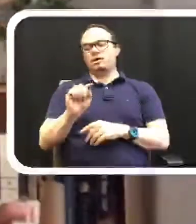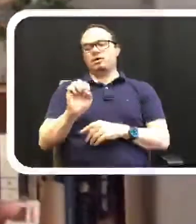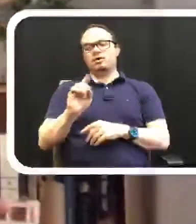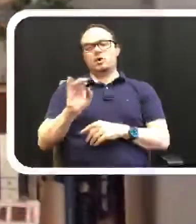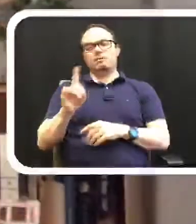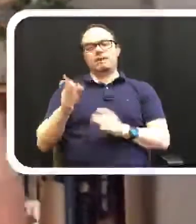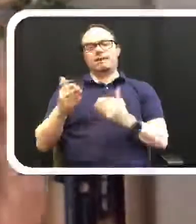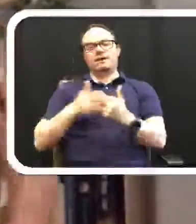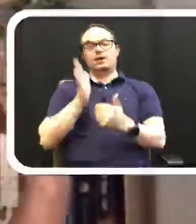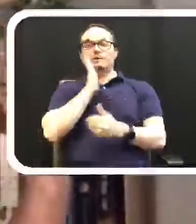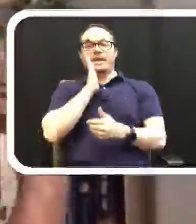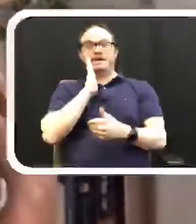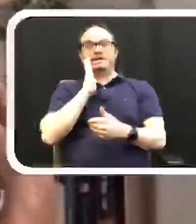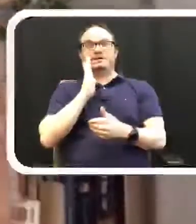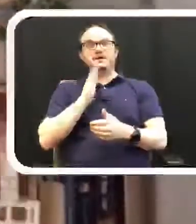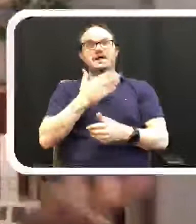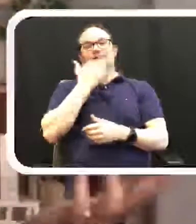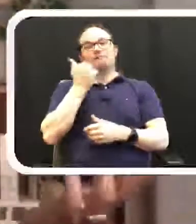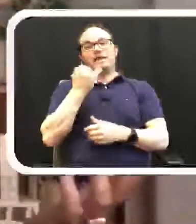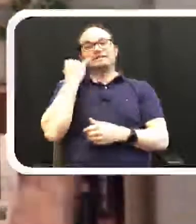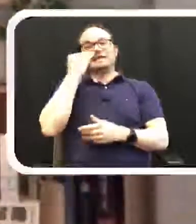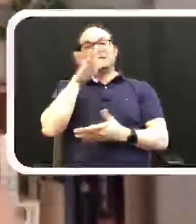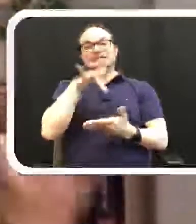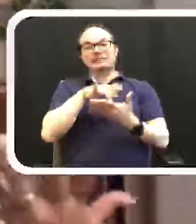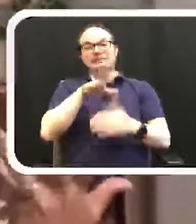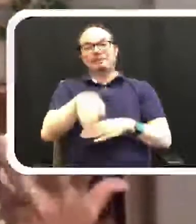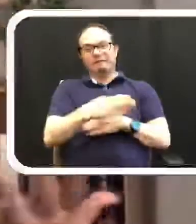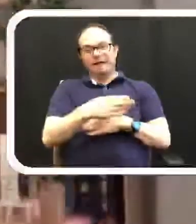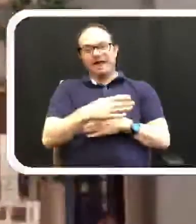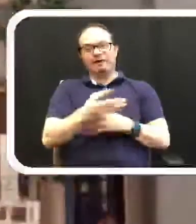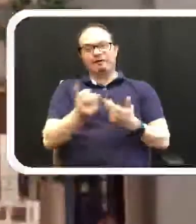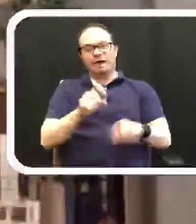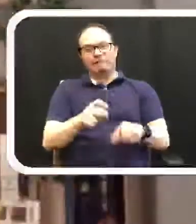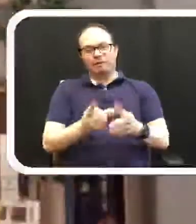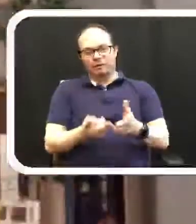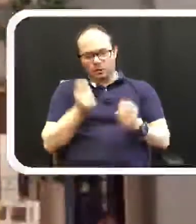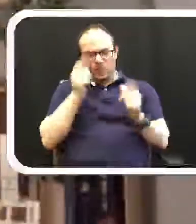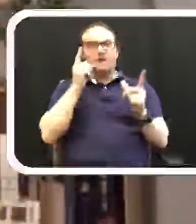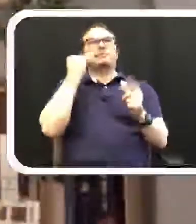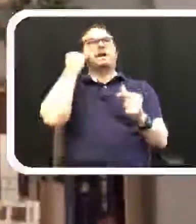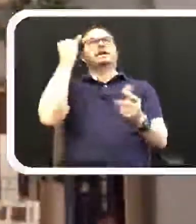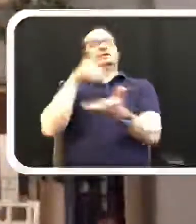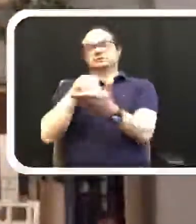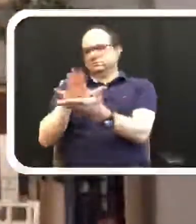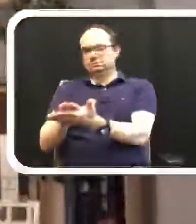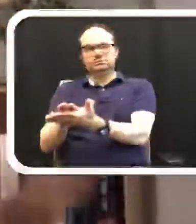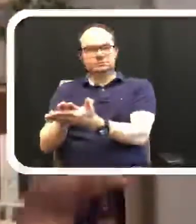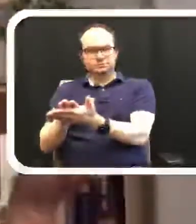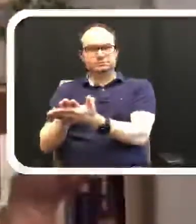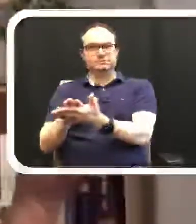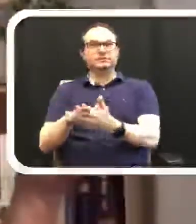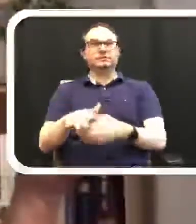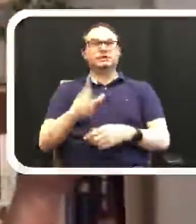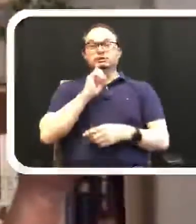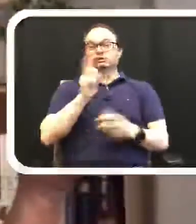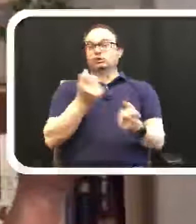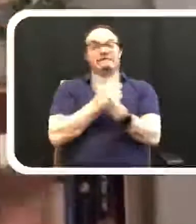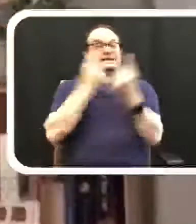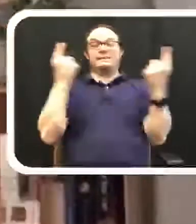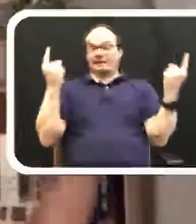bed because they have their best ideas in the middle of the night or first thing in the morning, and they want to write that down. This is true of